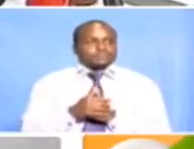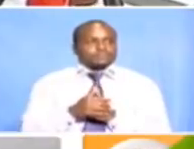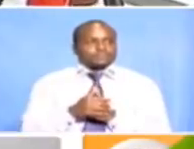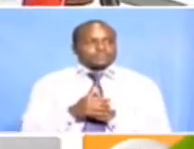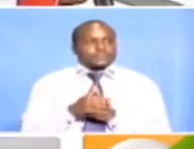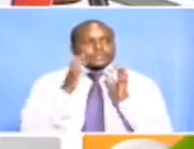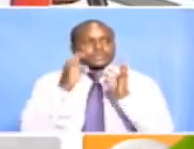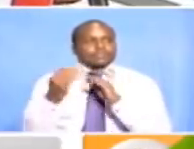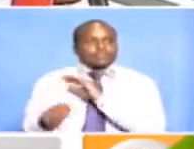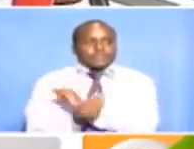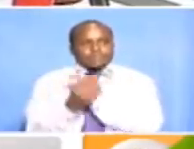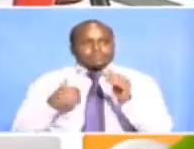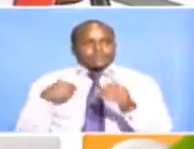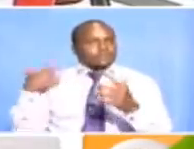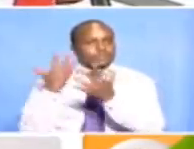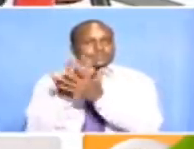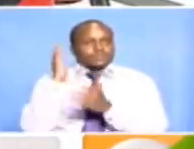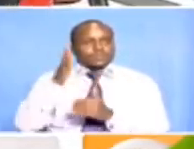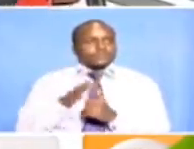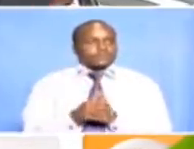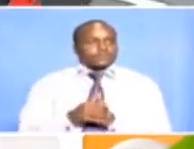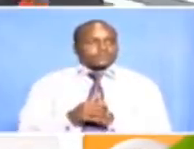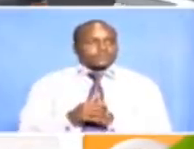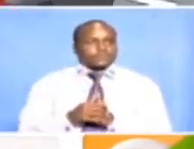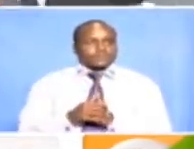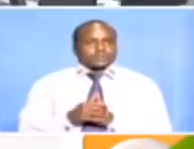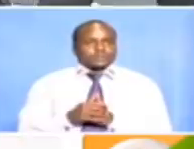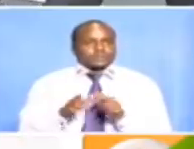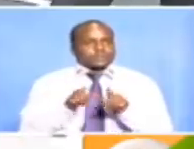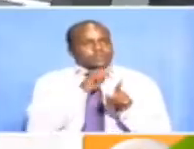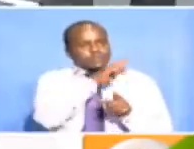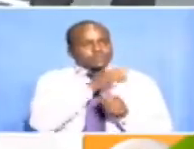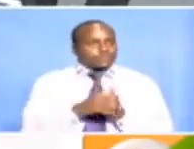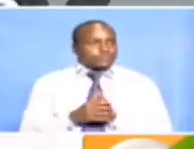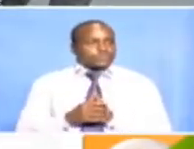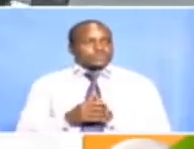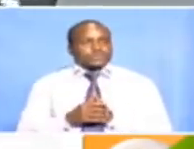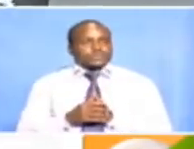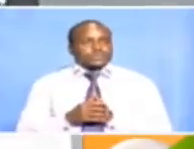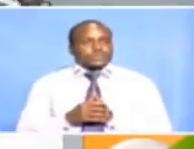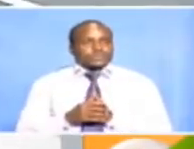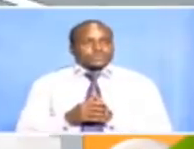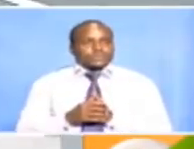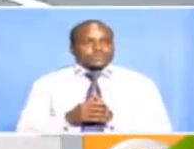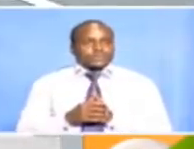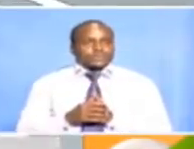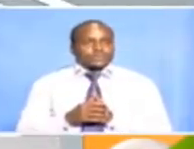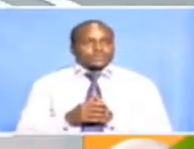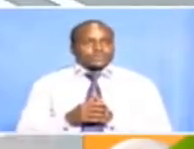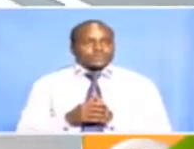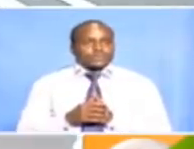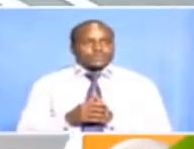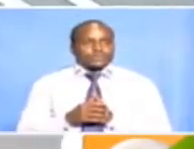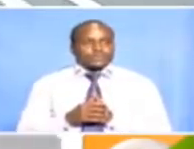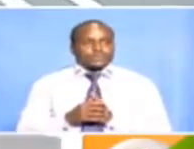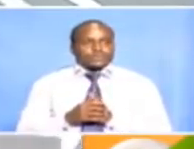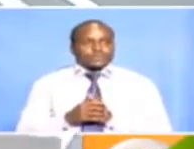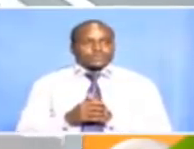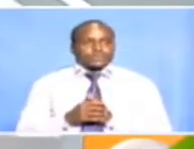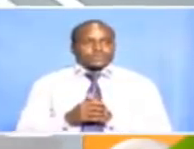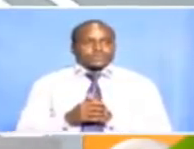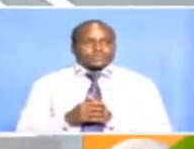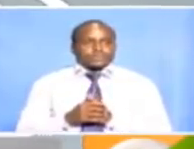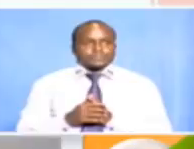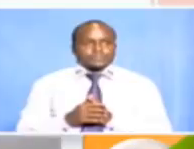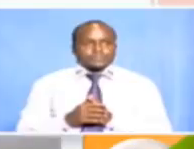If you come with money to me, I'll put you in. Even you, Jeff, you bring money to me, I'll put you in. Governor, let's look at some tweets before we close, okay?